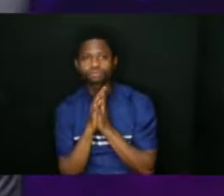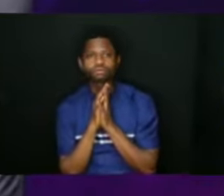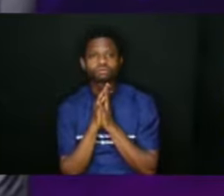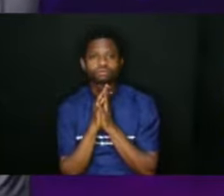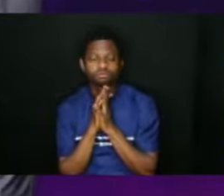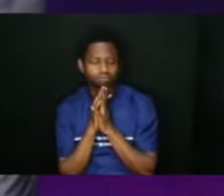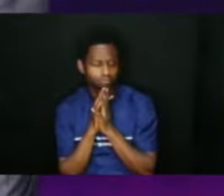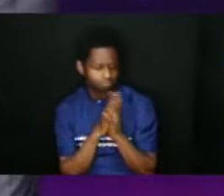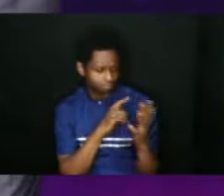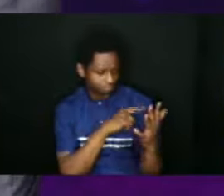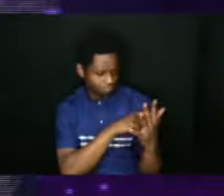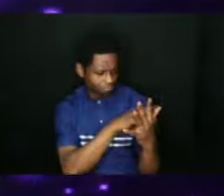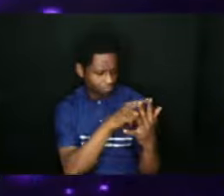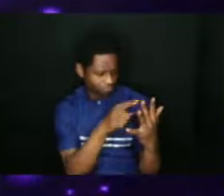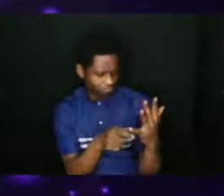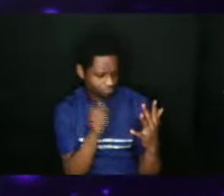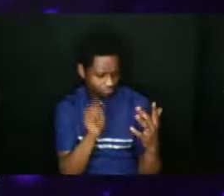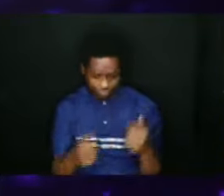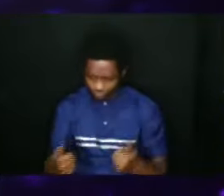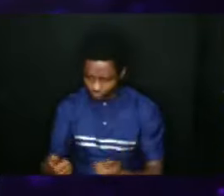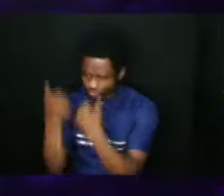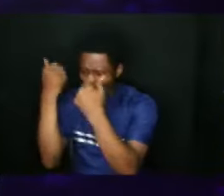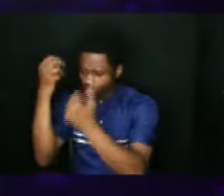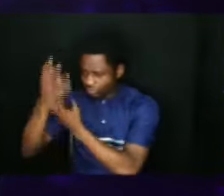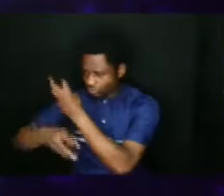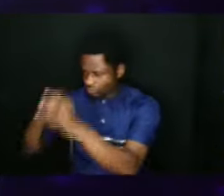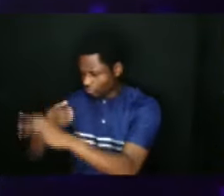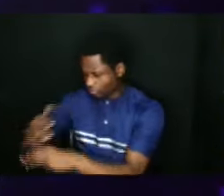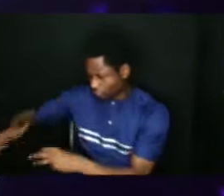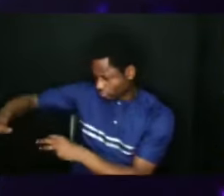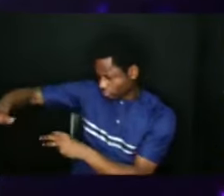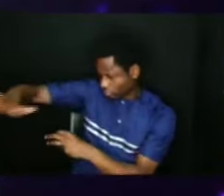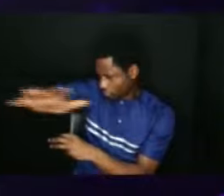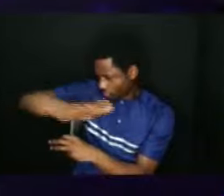These should challenge the world in which we find